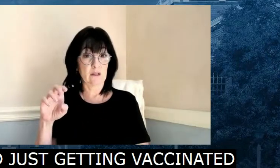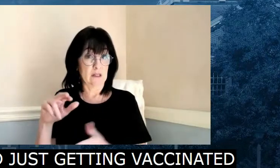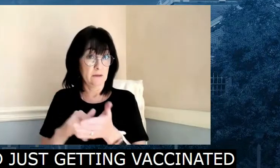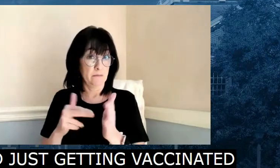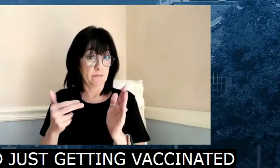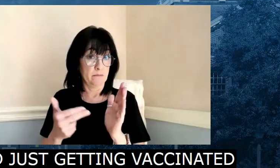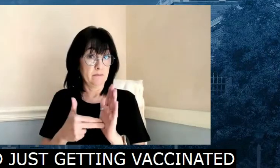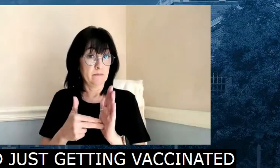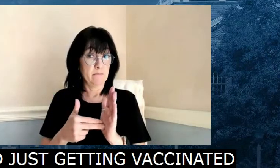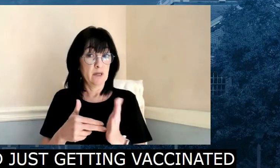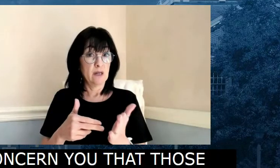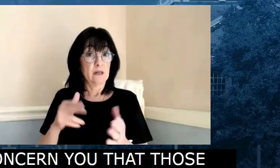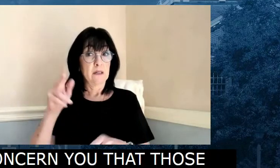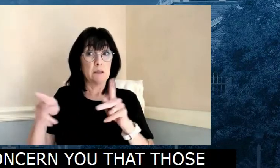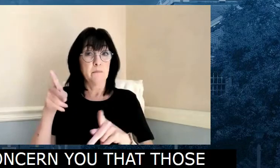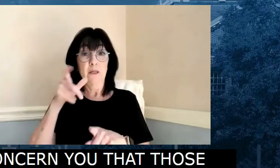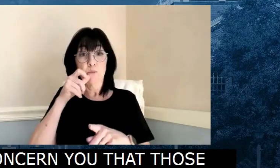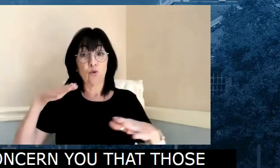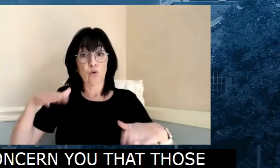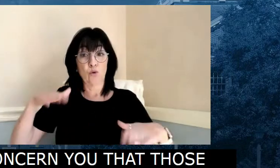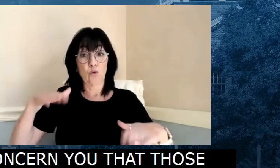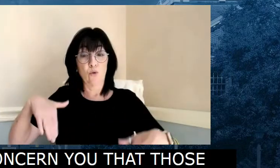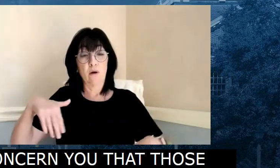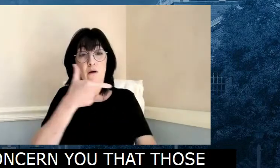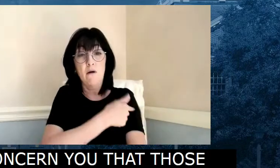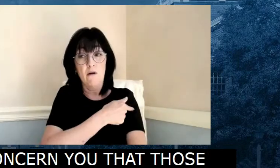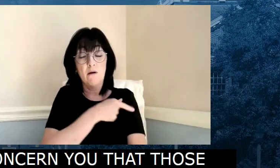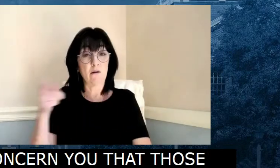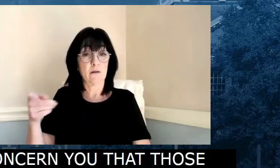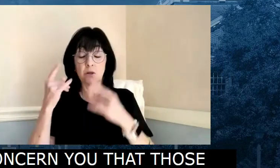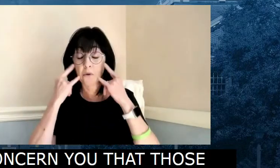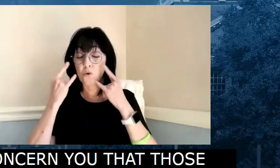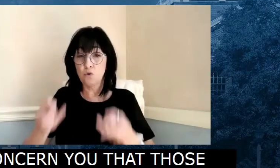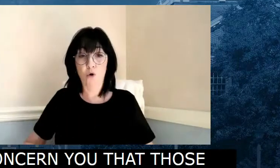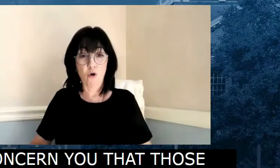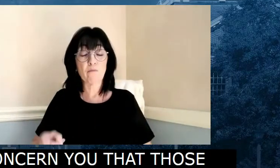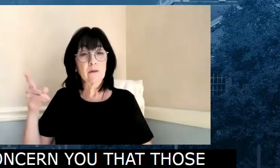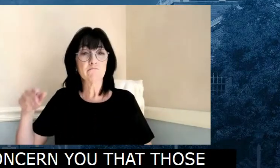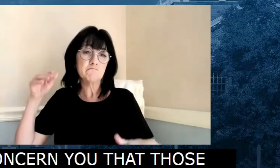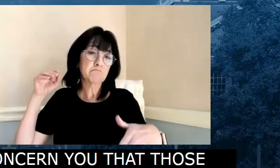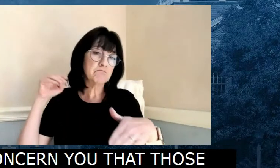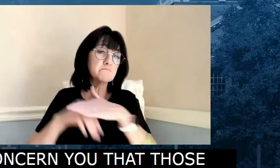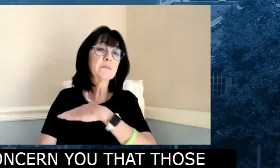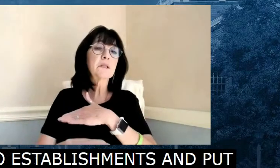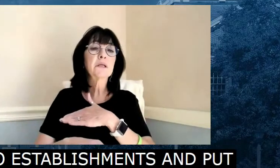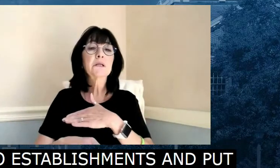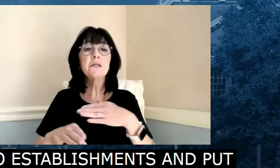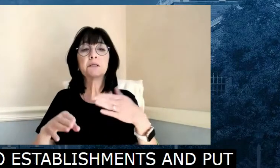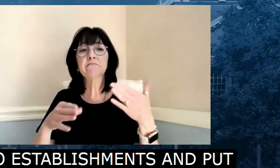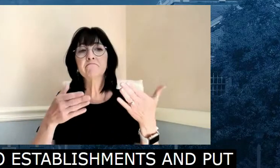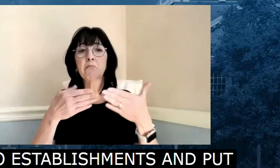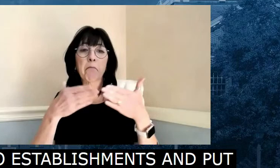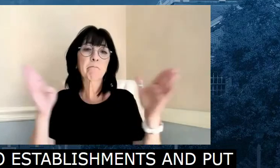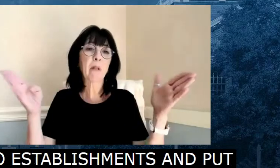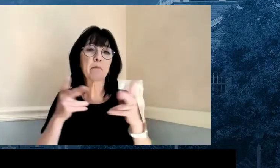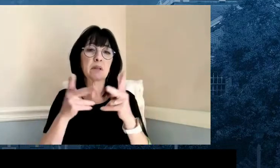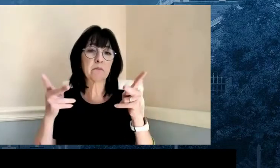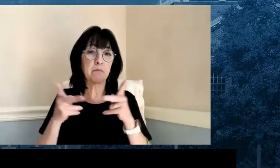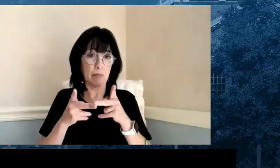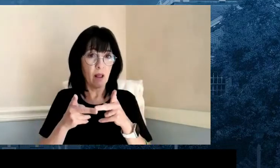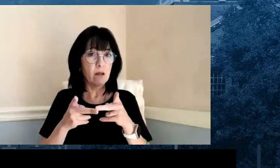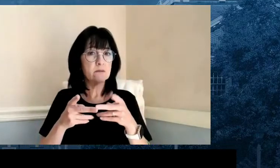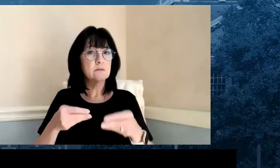and put others at risk? Yeah, it does concern me that some that are not vaccinated will